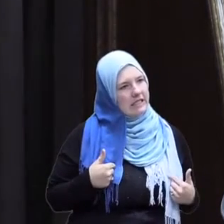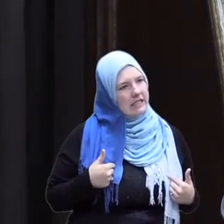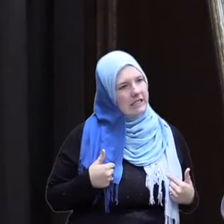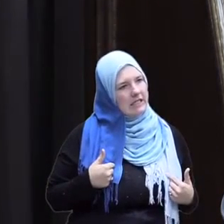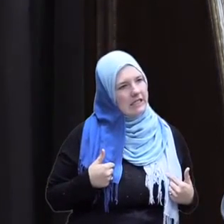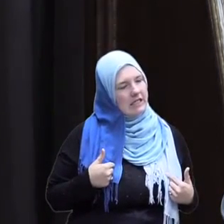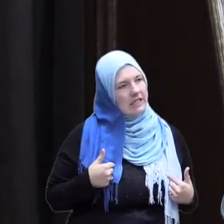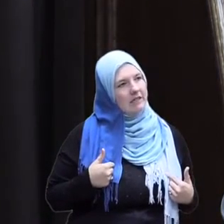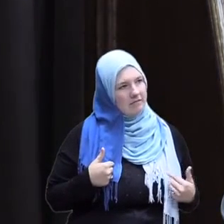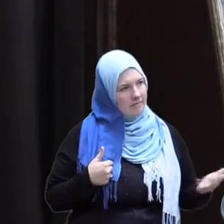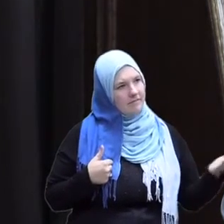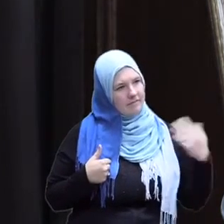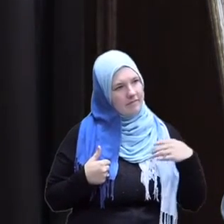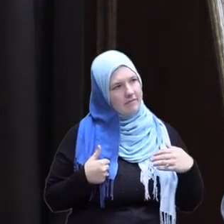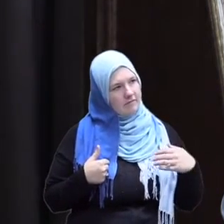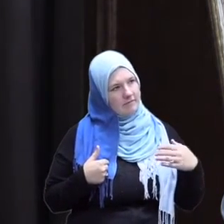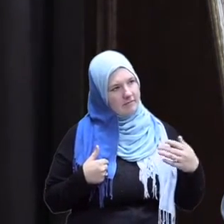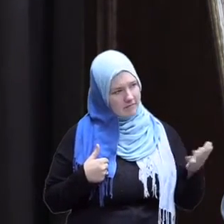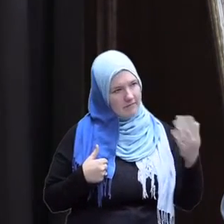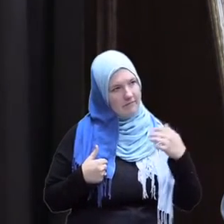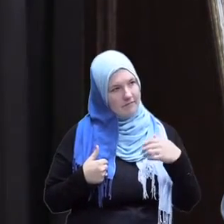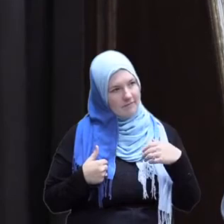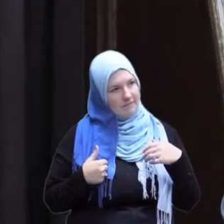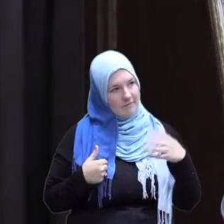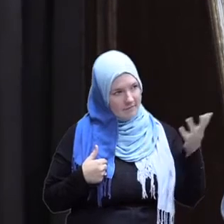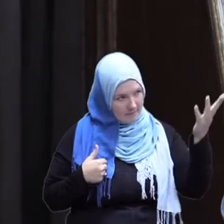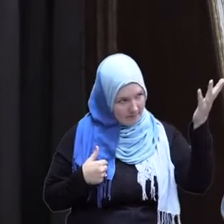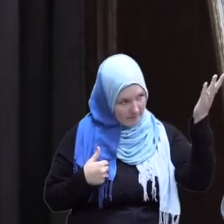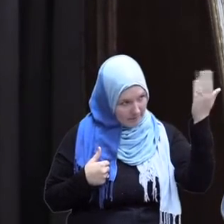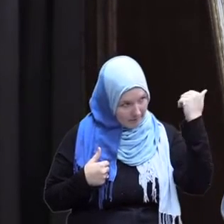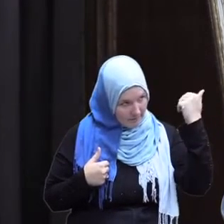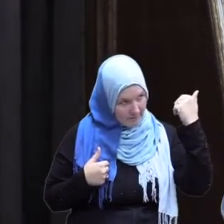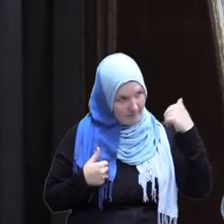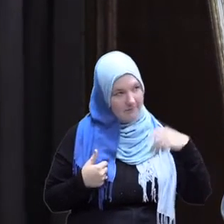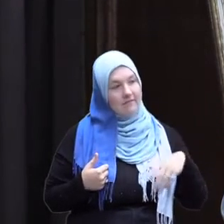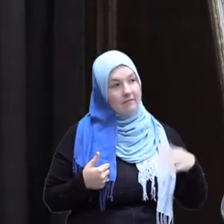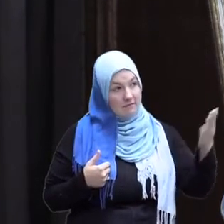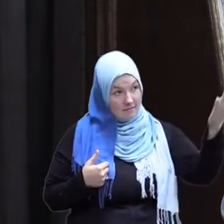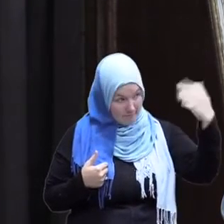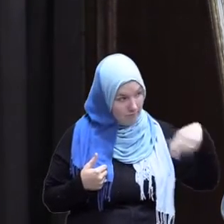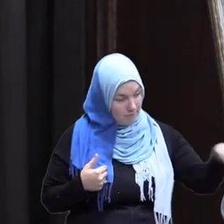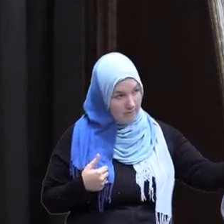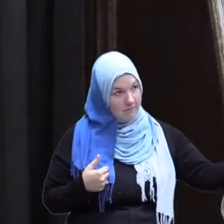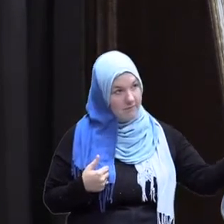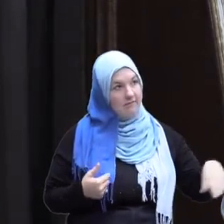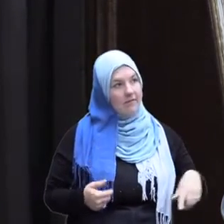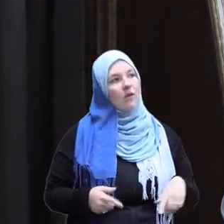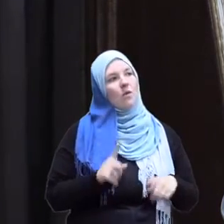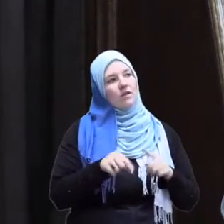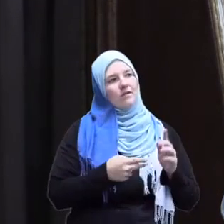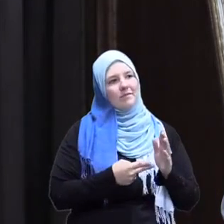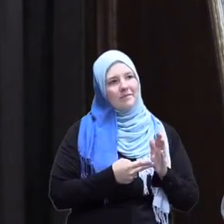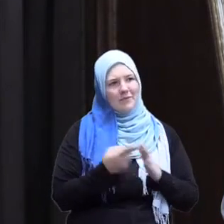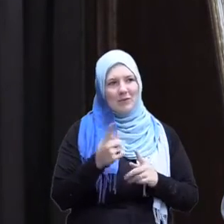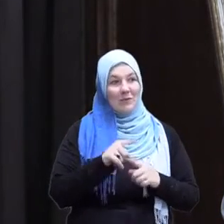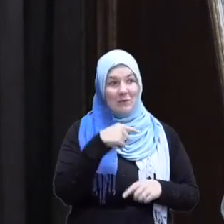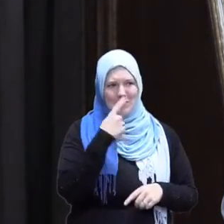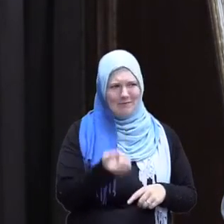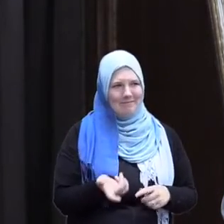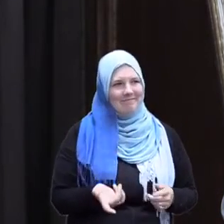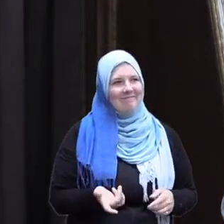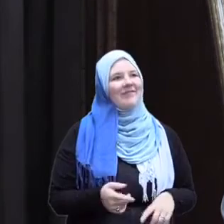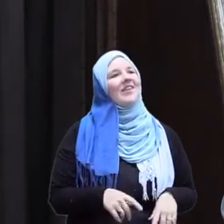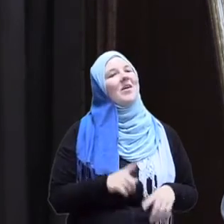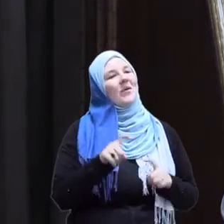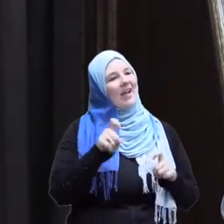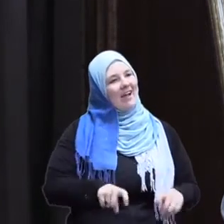How come? We have to be willing to accept truth when truth is told. We have